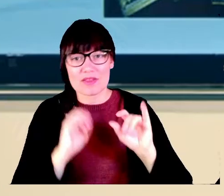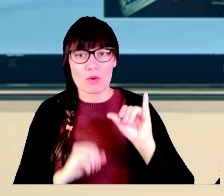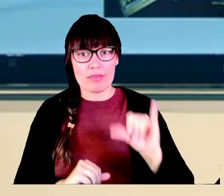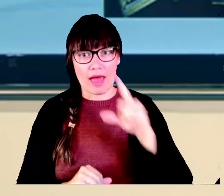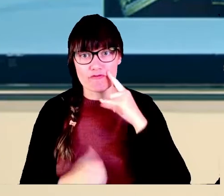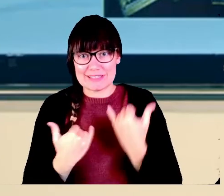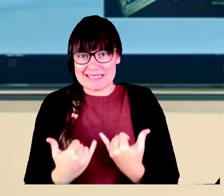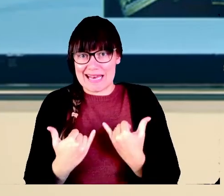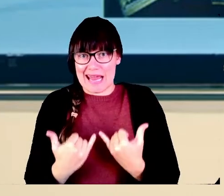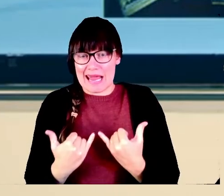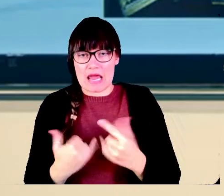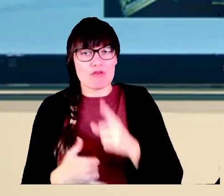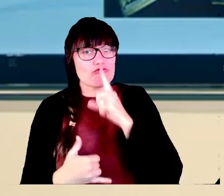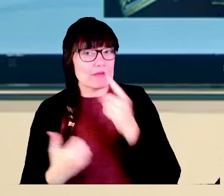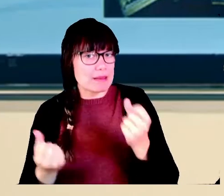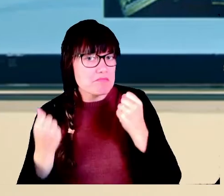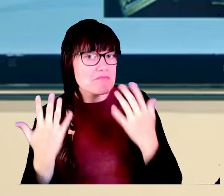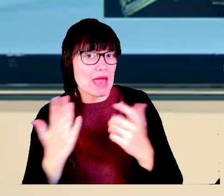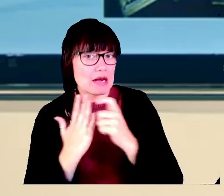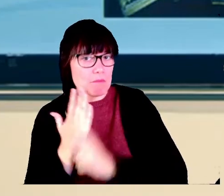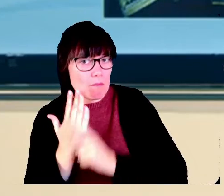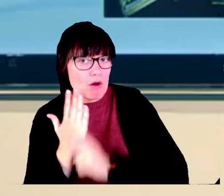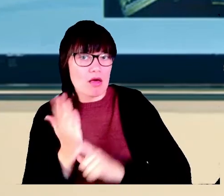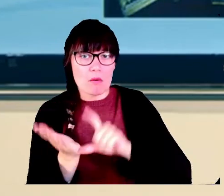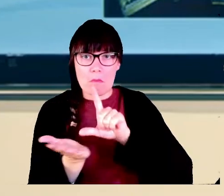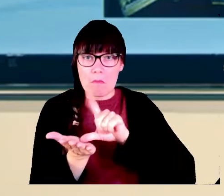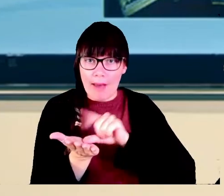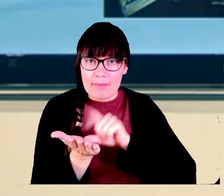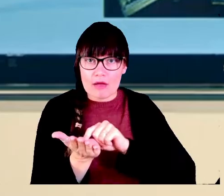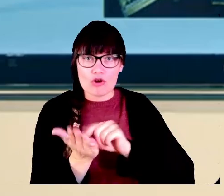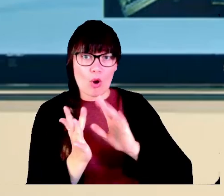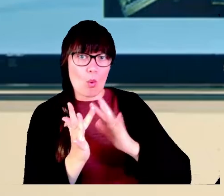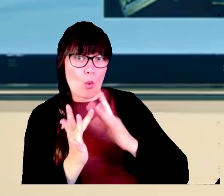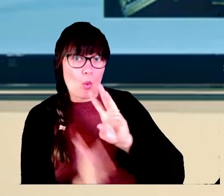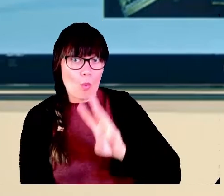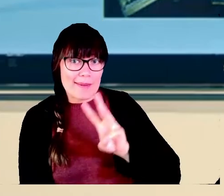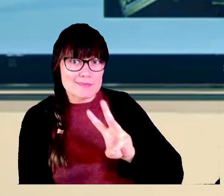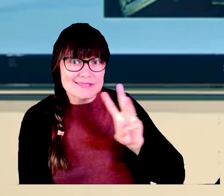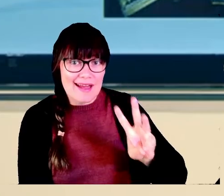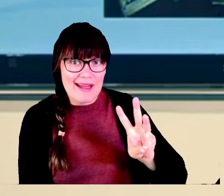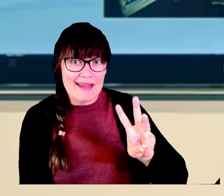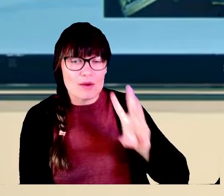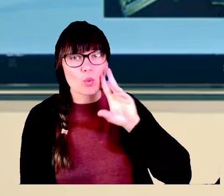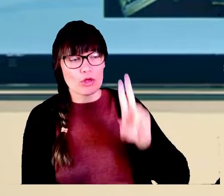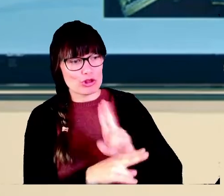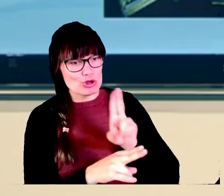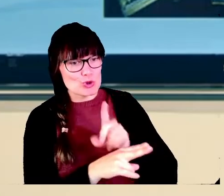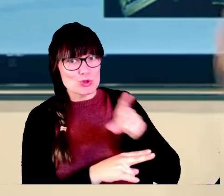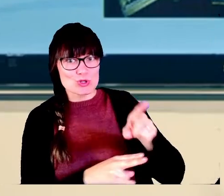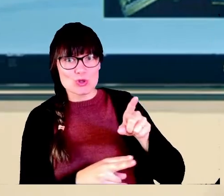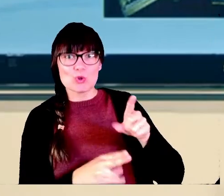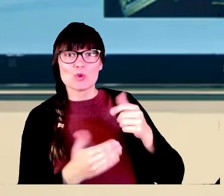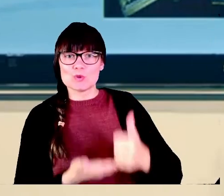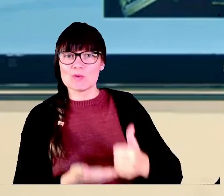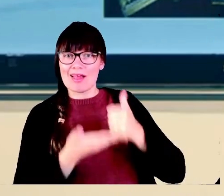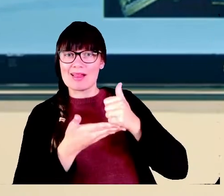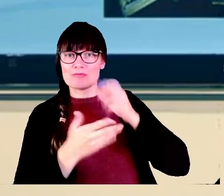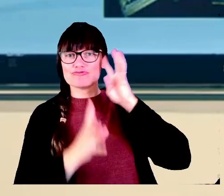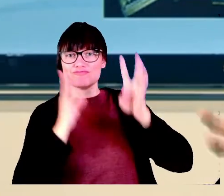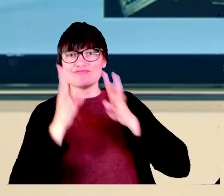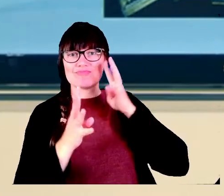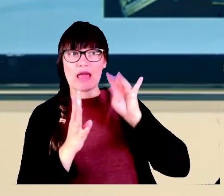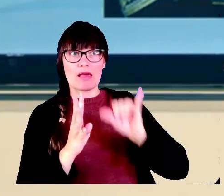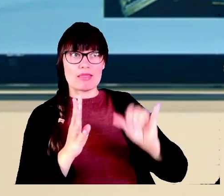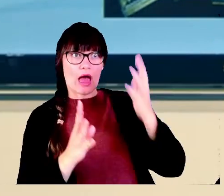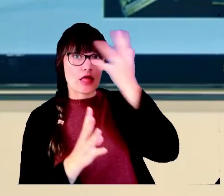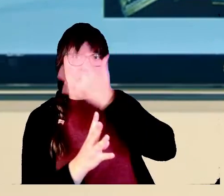today's world, a lot of magazines, publications, it could even be a website, will use you to help create the image